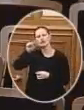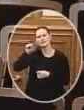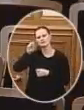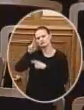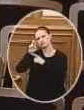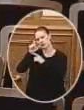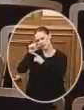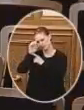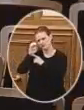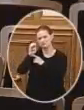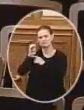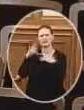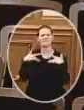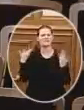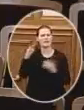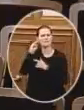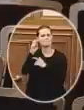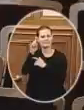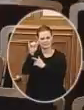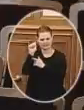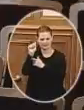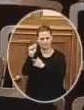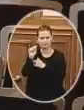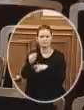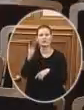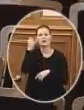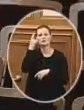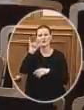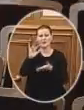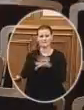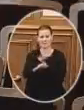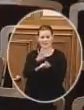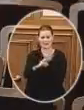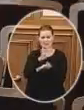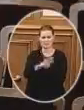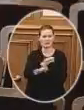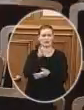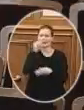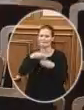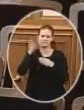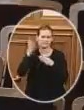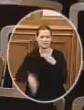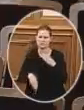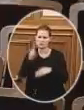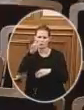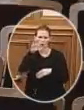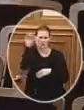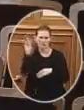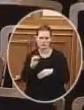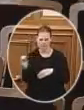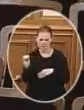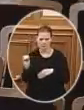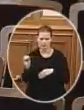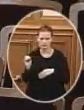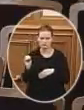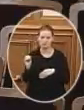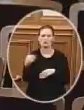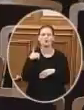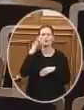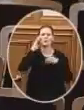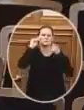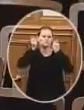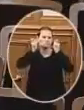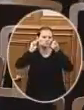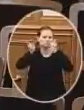as I said, it remains a living document. It will need to be opened up again as the environmental process is concluding in November to fine-tune and tweak